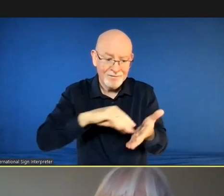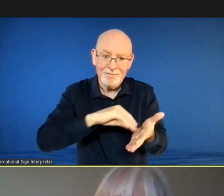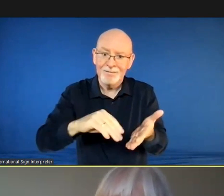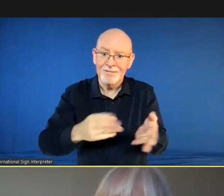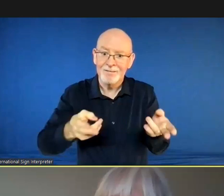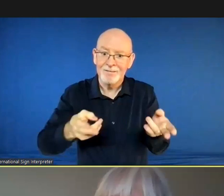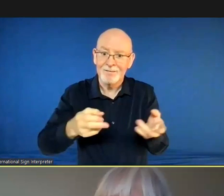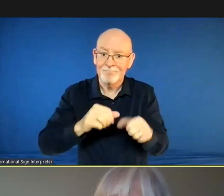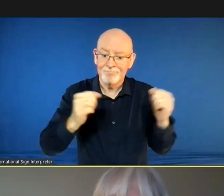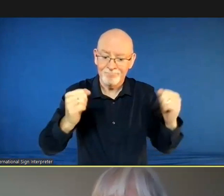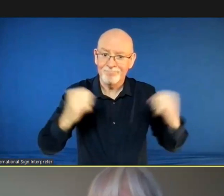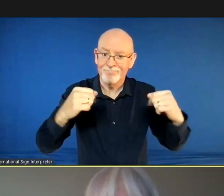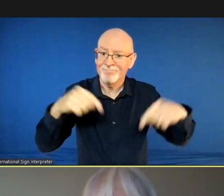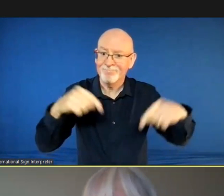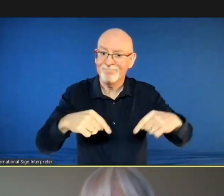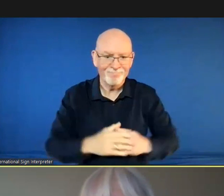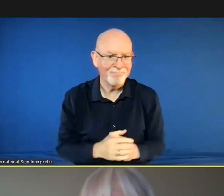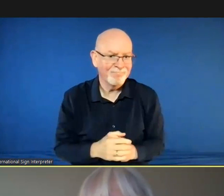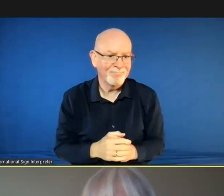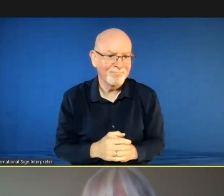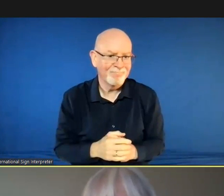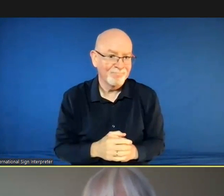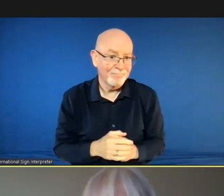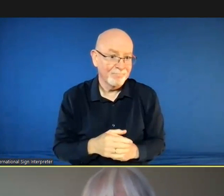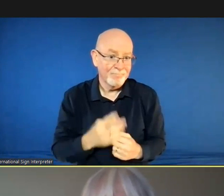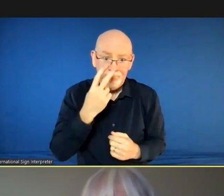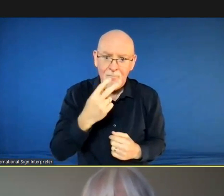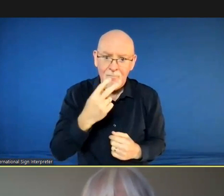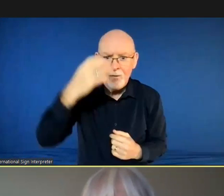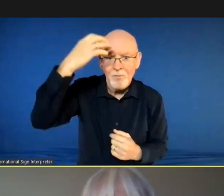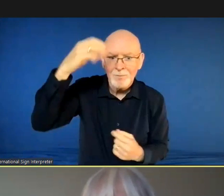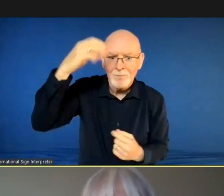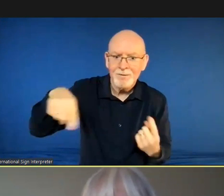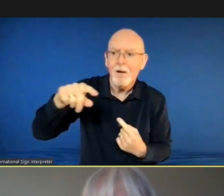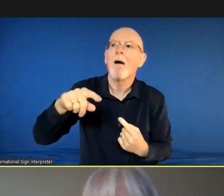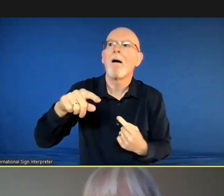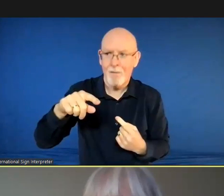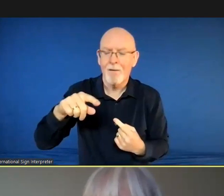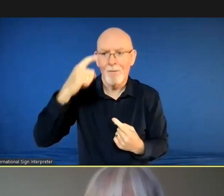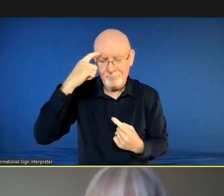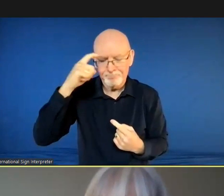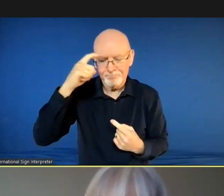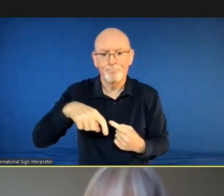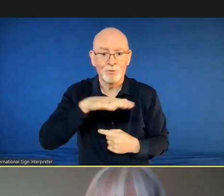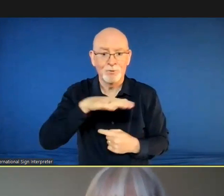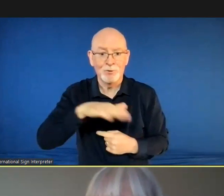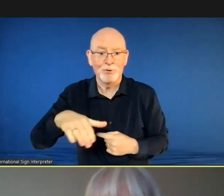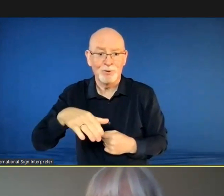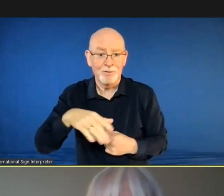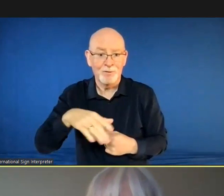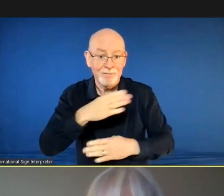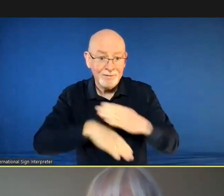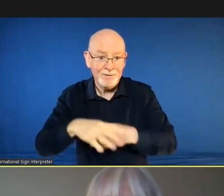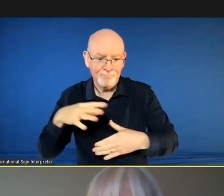mainstream education. But of course, we're talking a generation ago then. Now, things have changed, and for